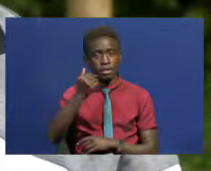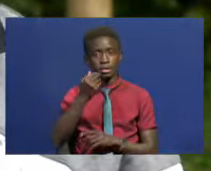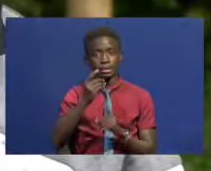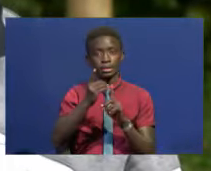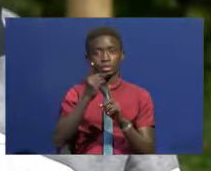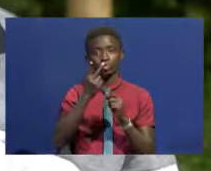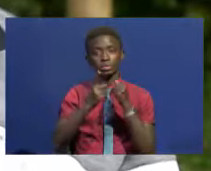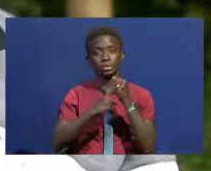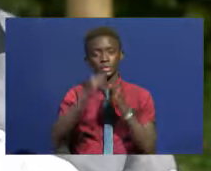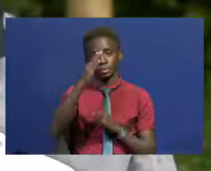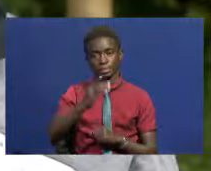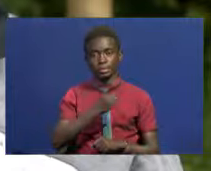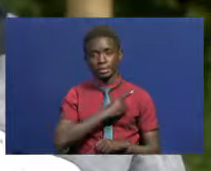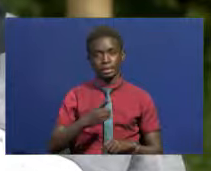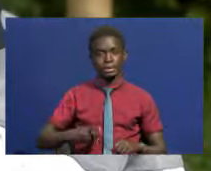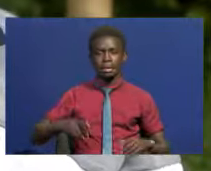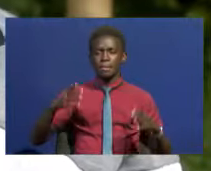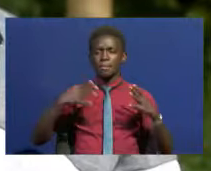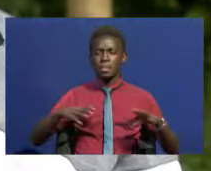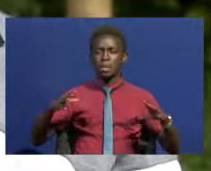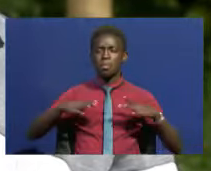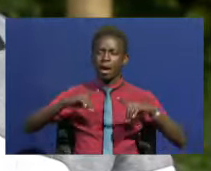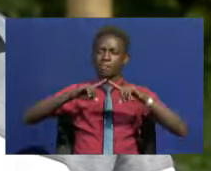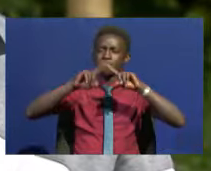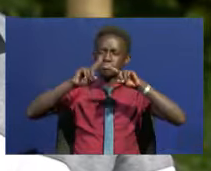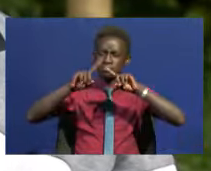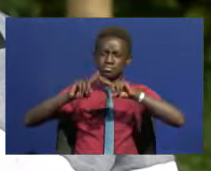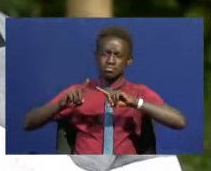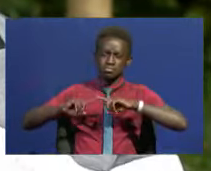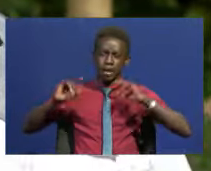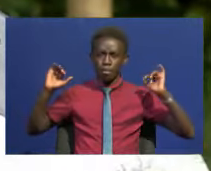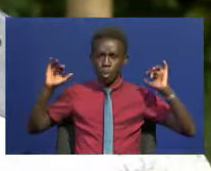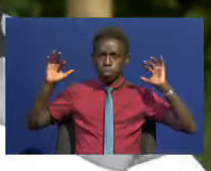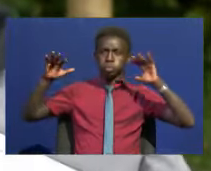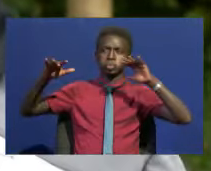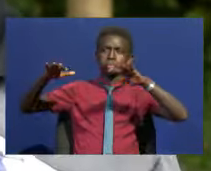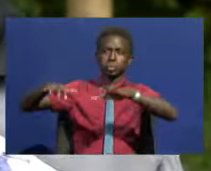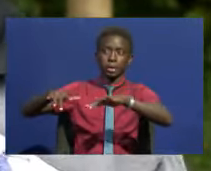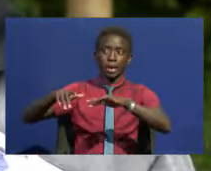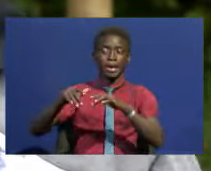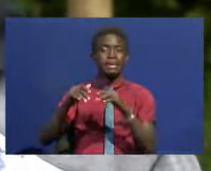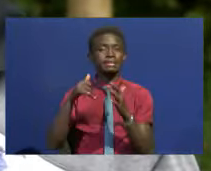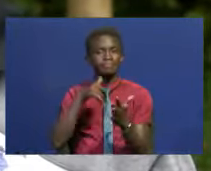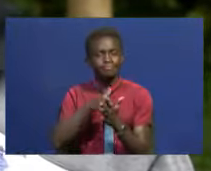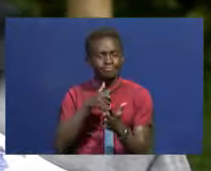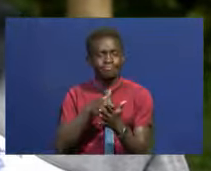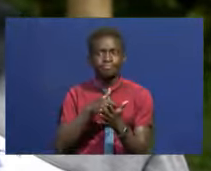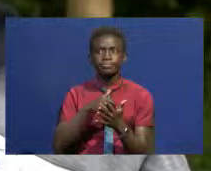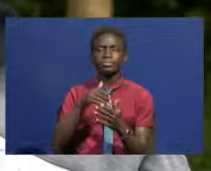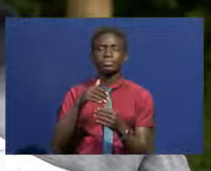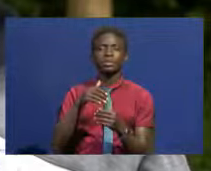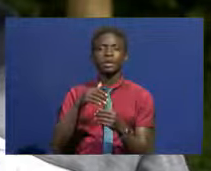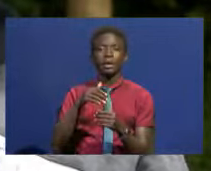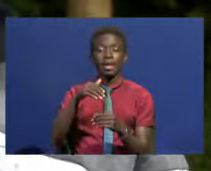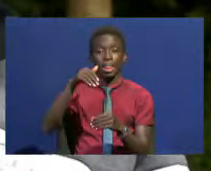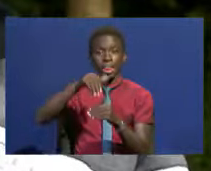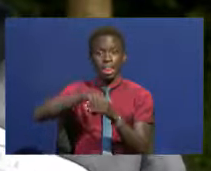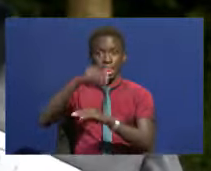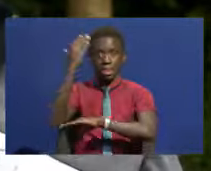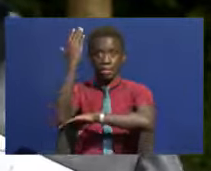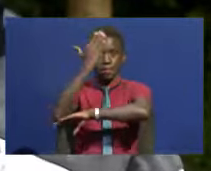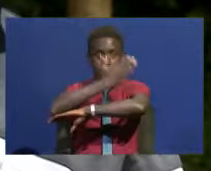crowd from different regions. Even within the boundary, we have